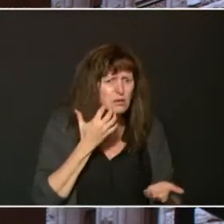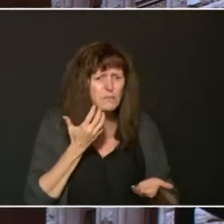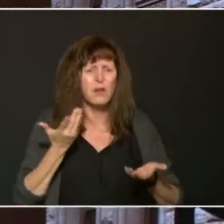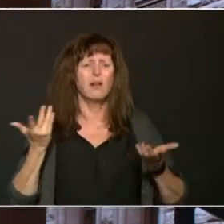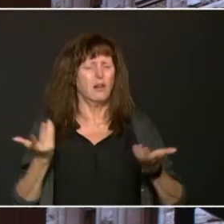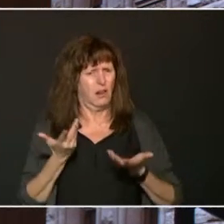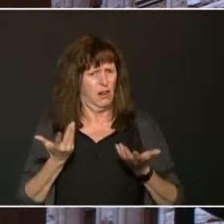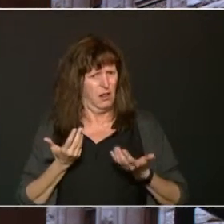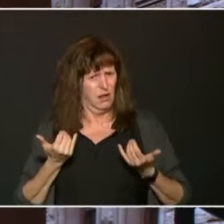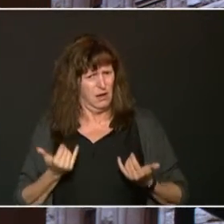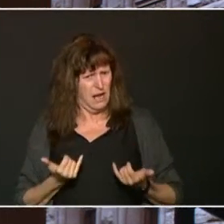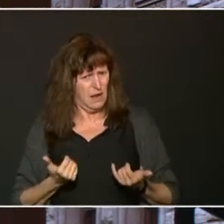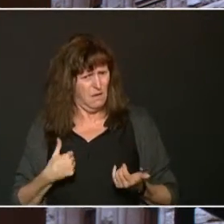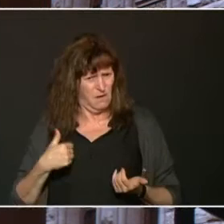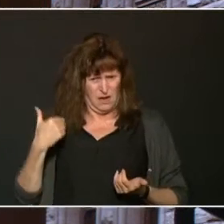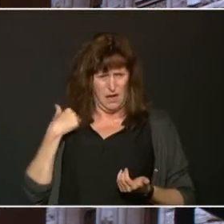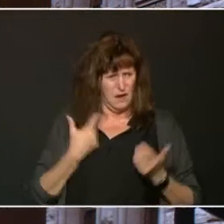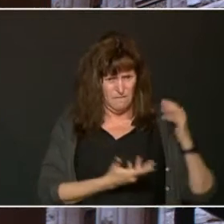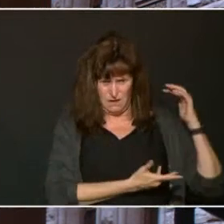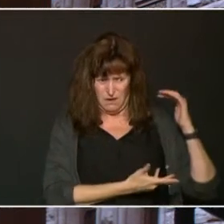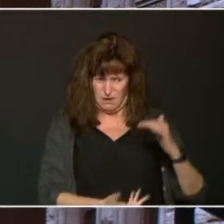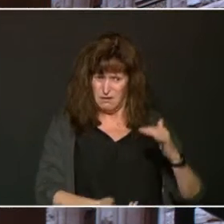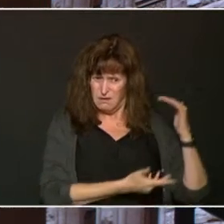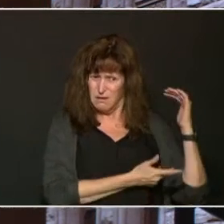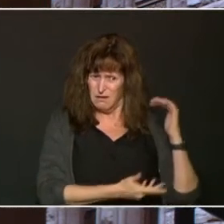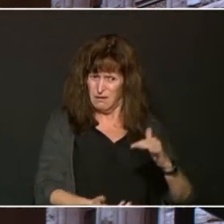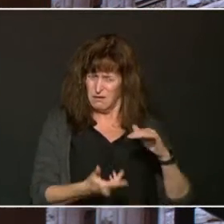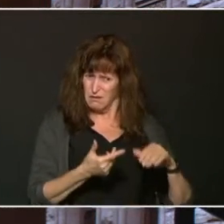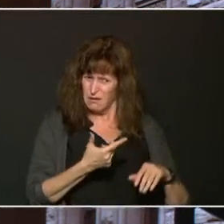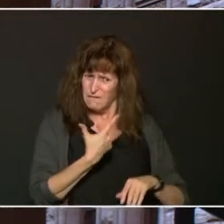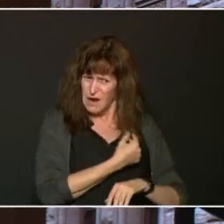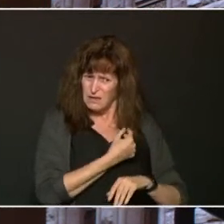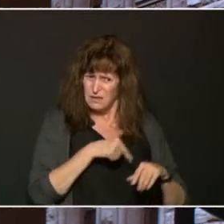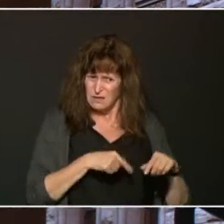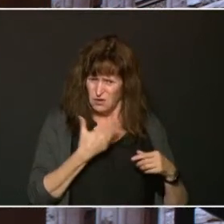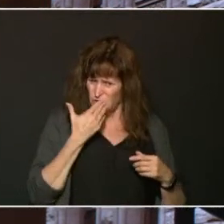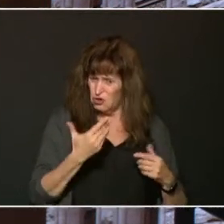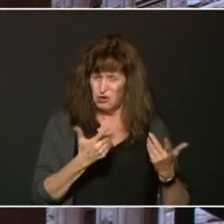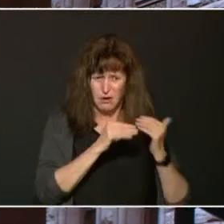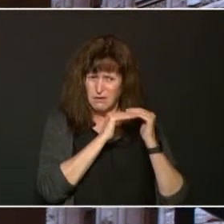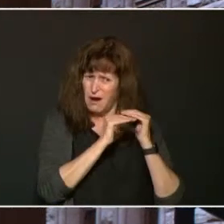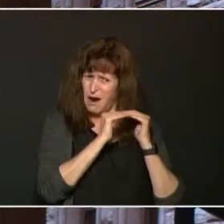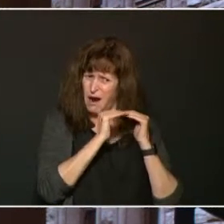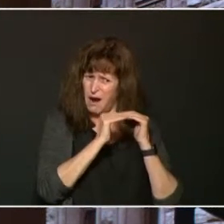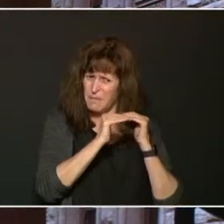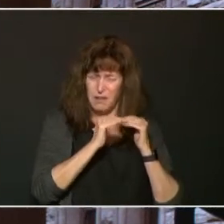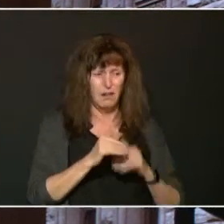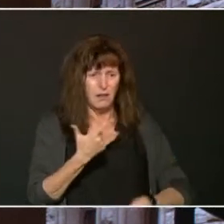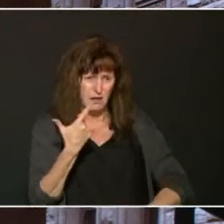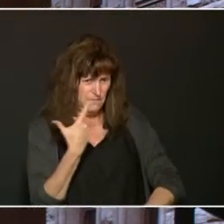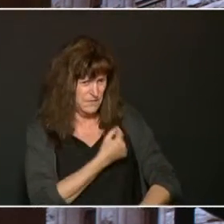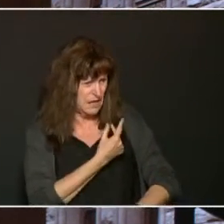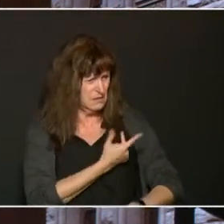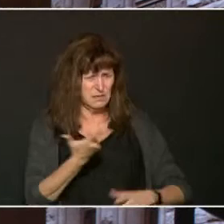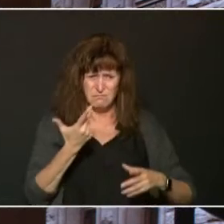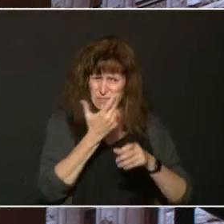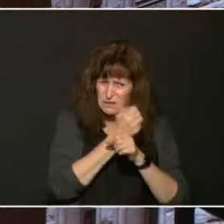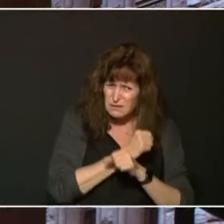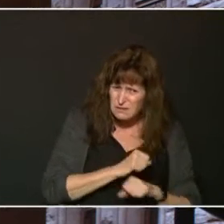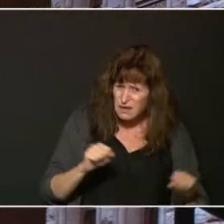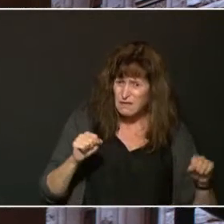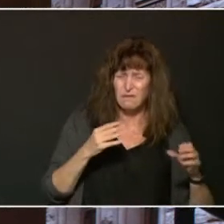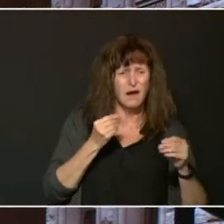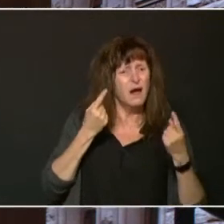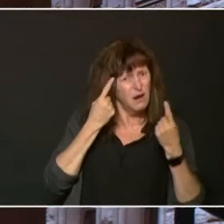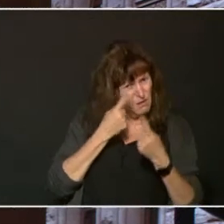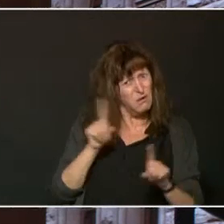of vaccine, and the studies are all pointing to their safety and efficacy. Vaccinating the last 10 to 12% of Ontarians will